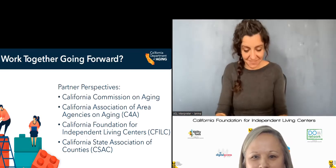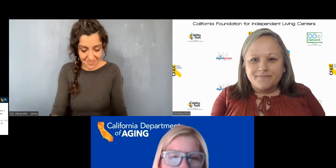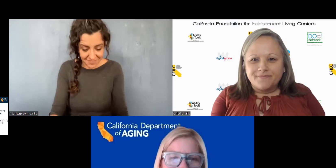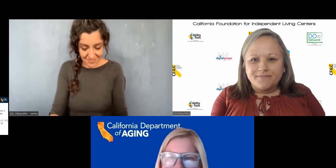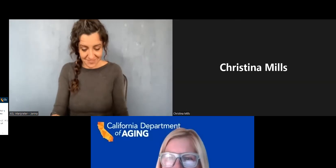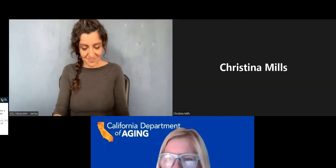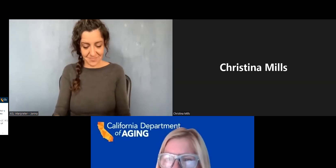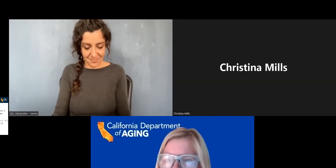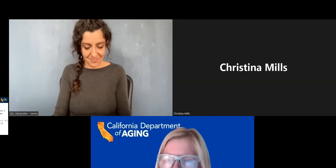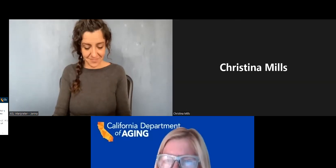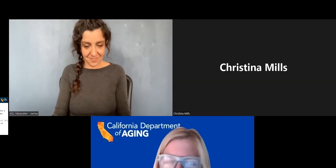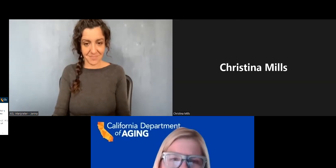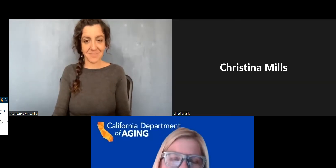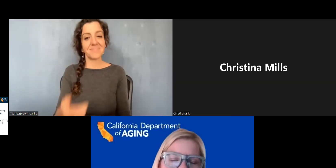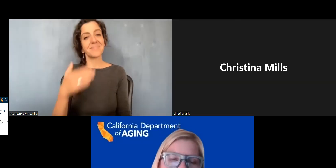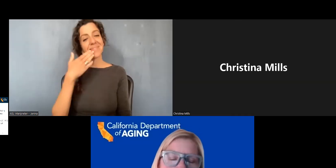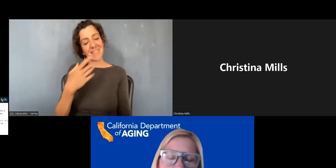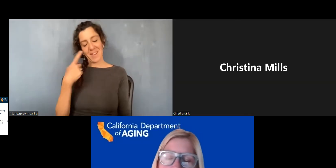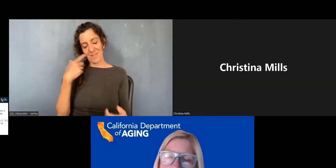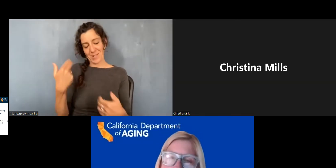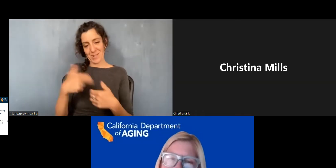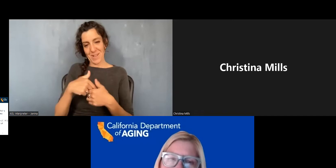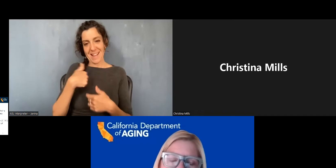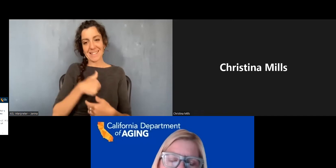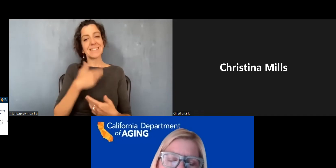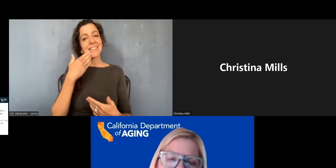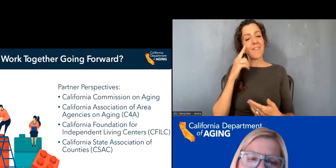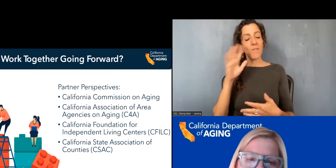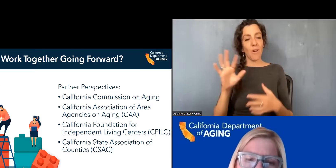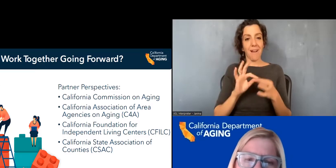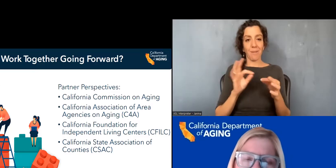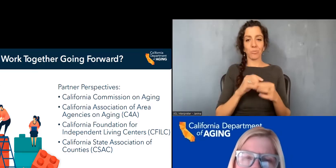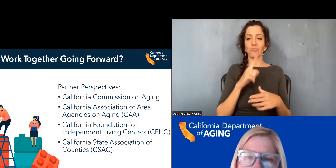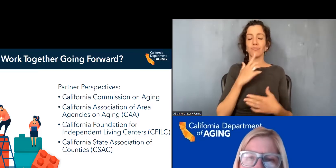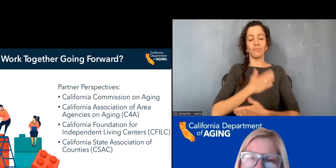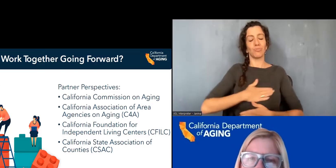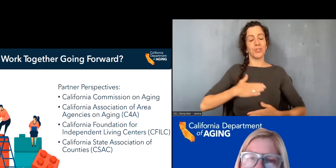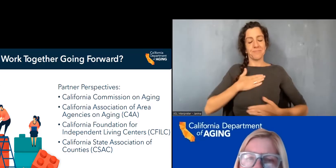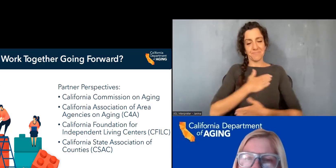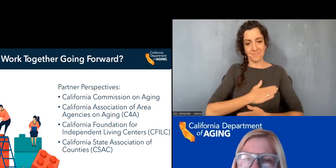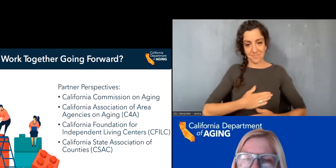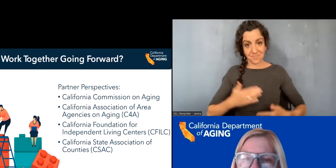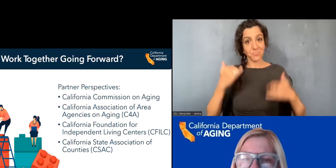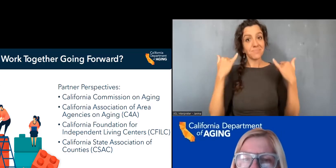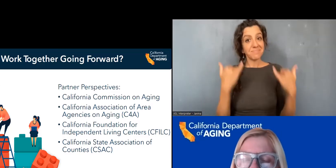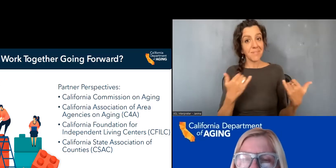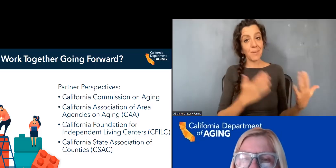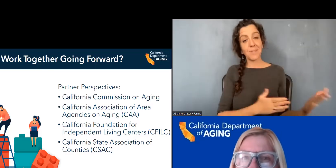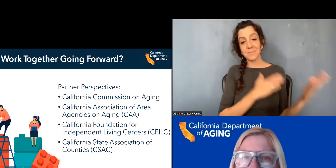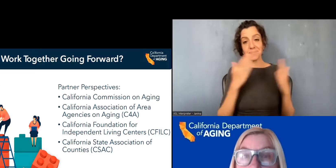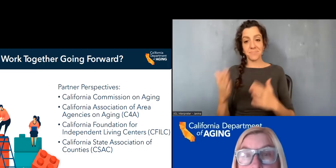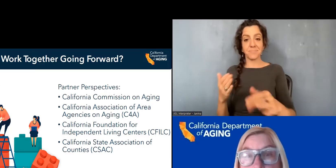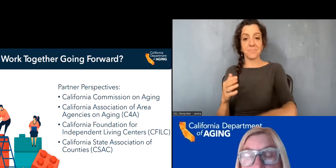Christina, thank you for joining us and your comments very much appreciated. And now we're going